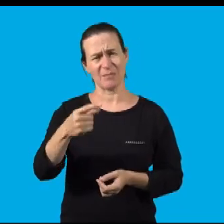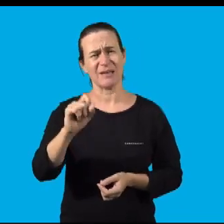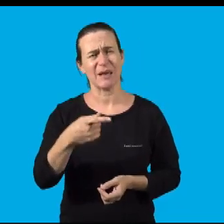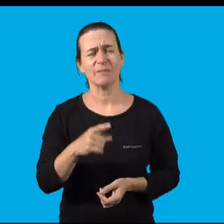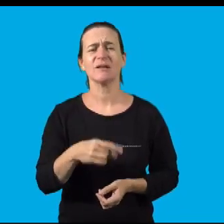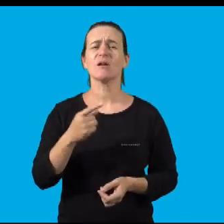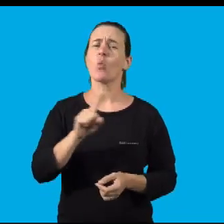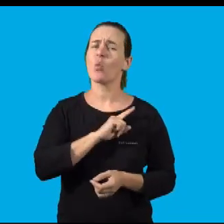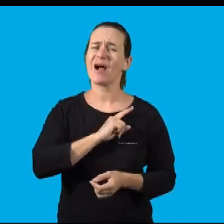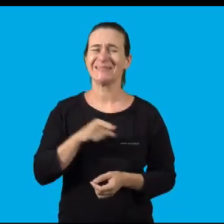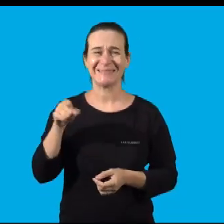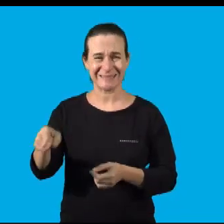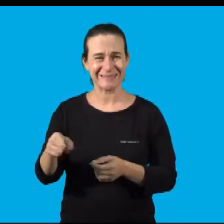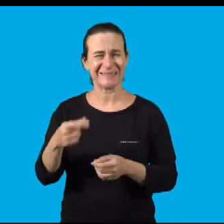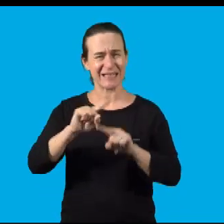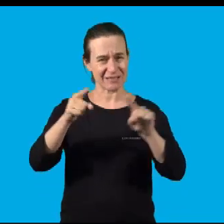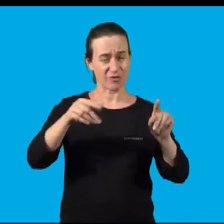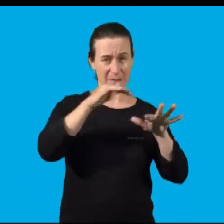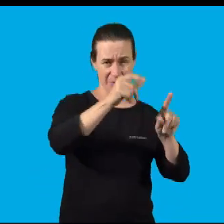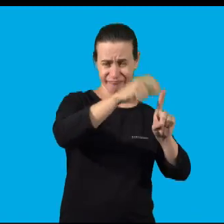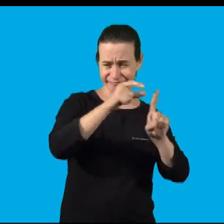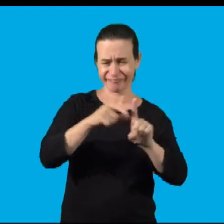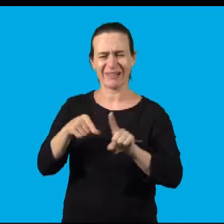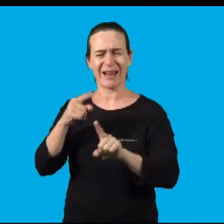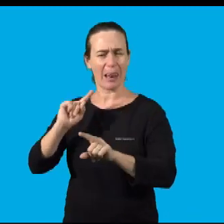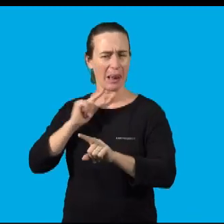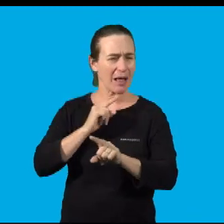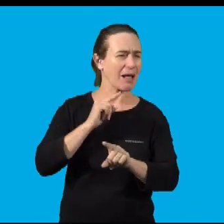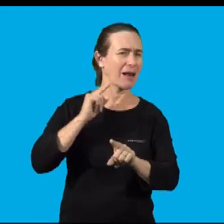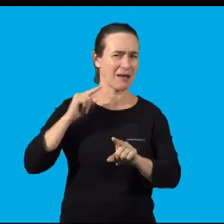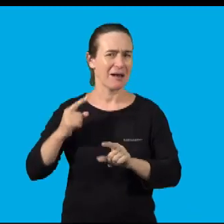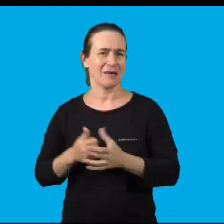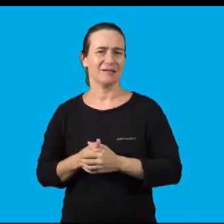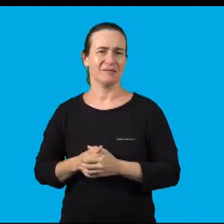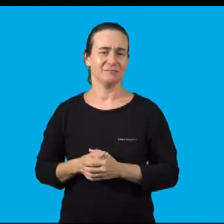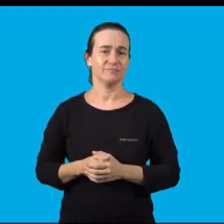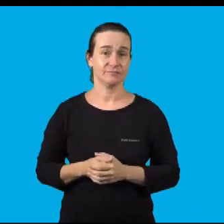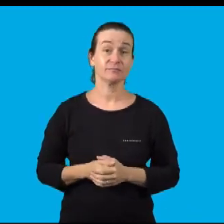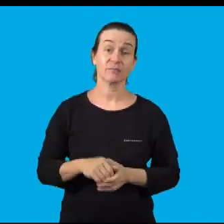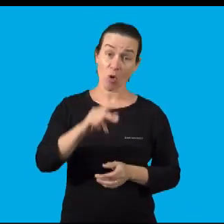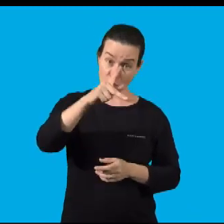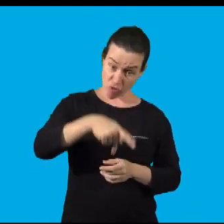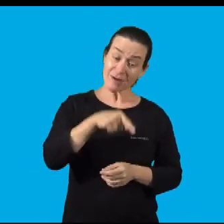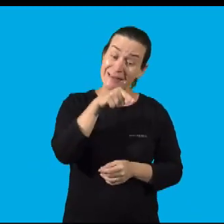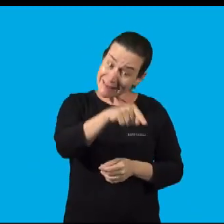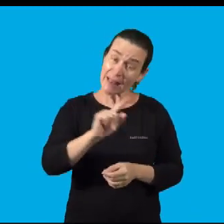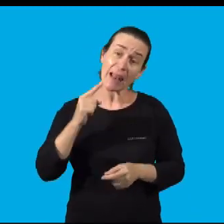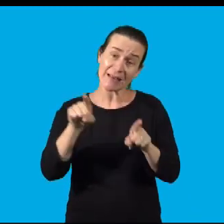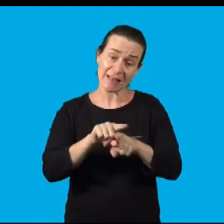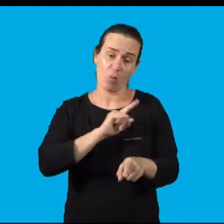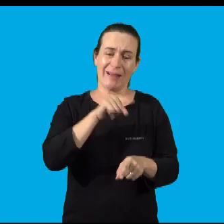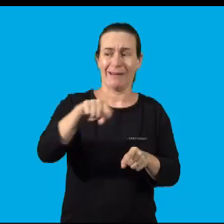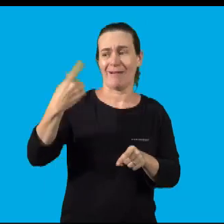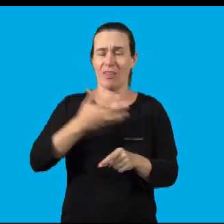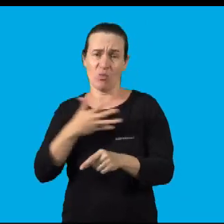the manipulative and deceptive tactics of various characters. Although Proctor is initially deceitful in hiding his